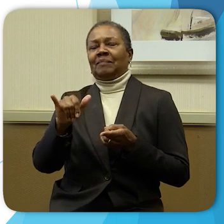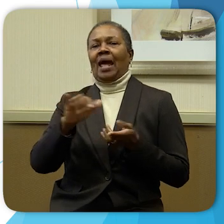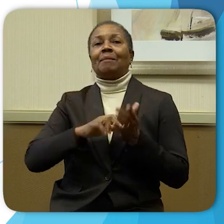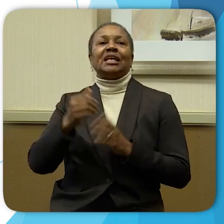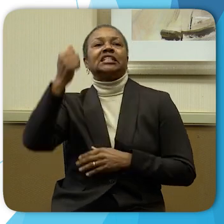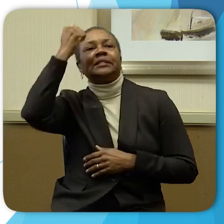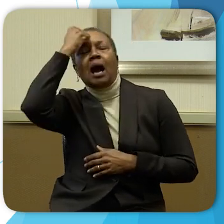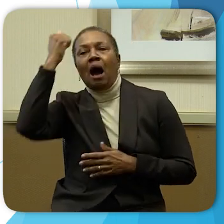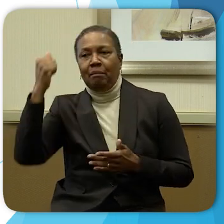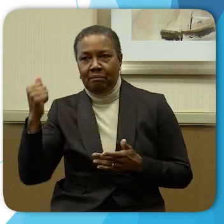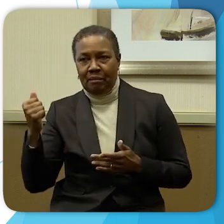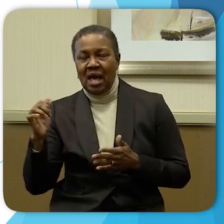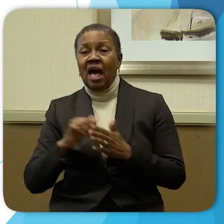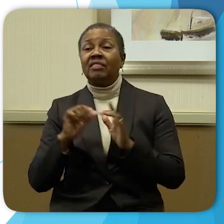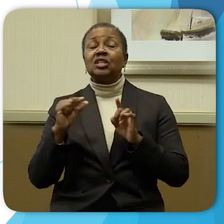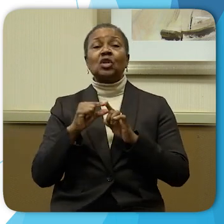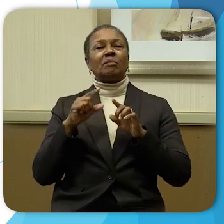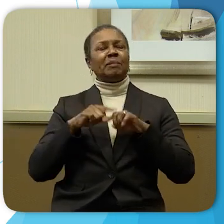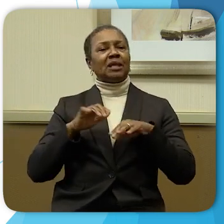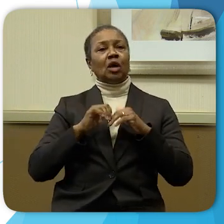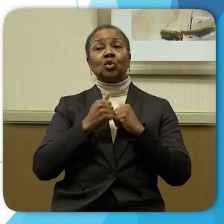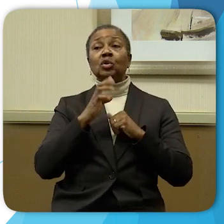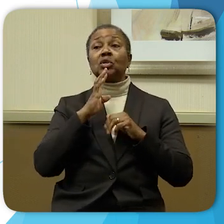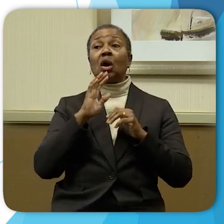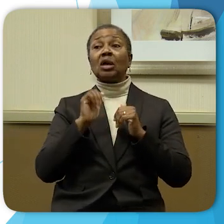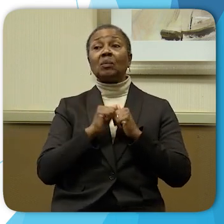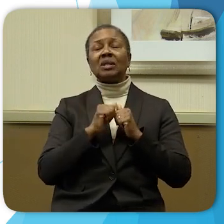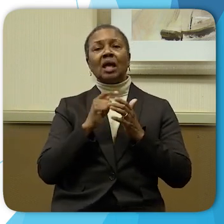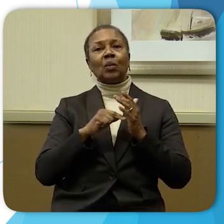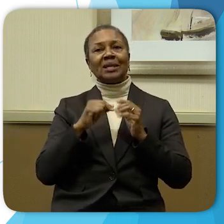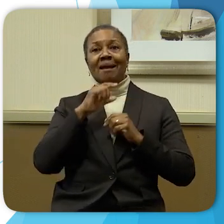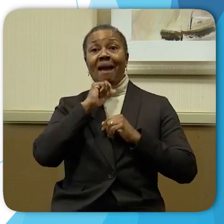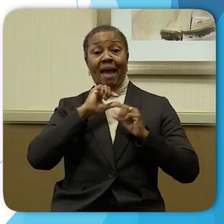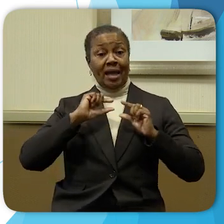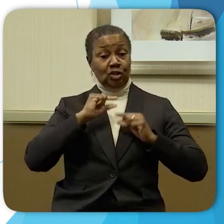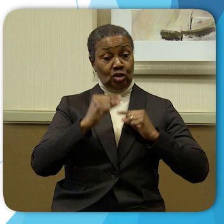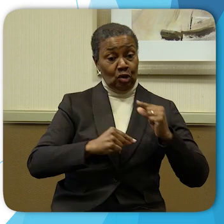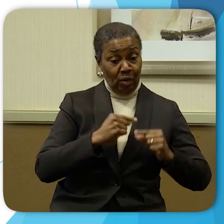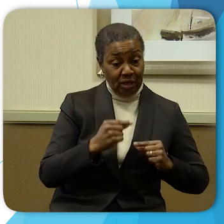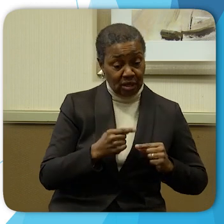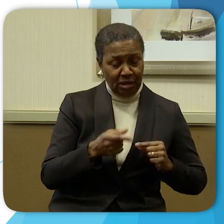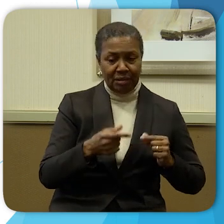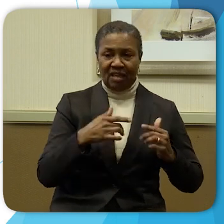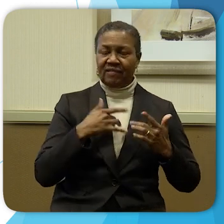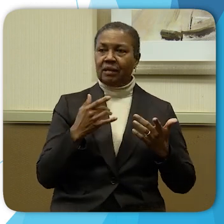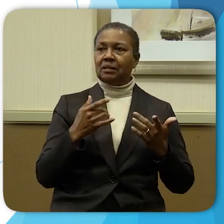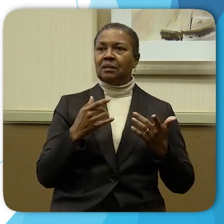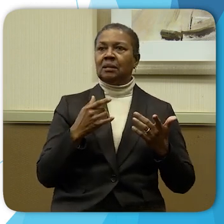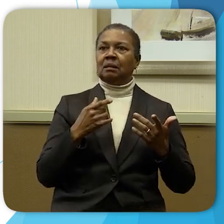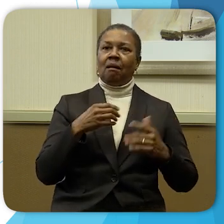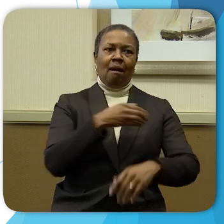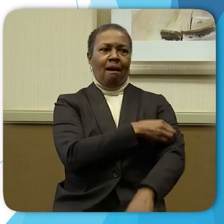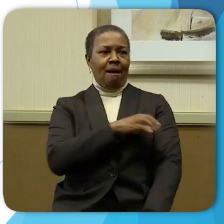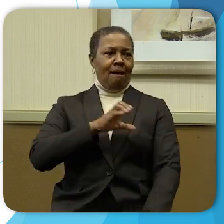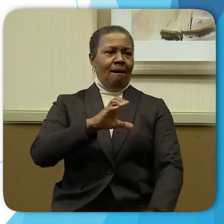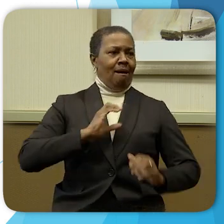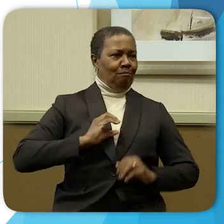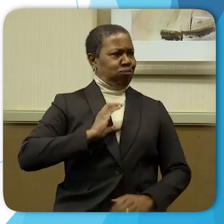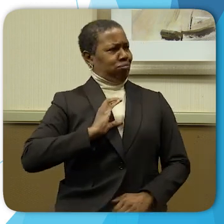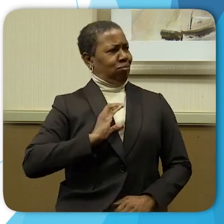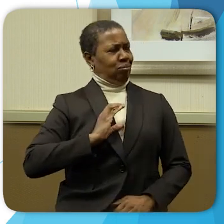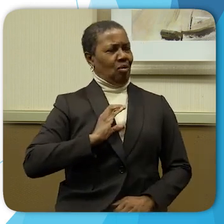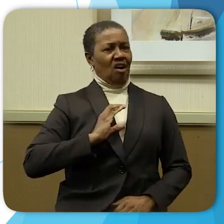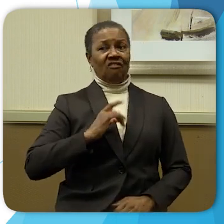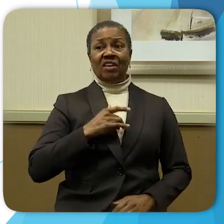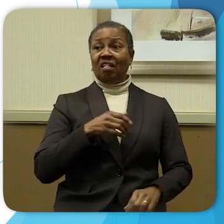And so this term, depending on who you're talking to and what generation, may feel super empowering, or it may